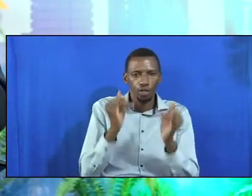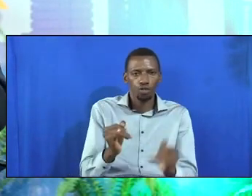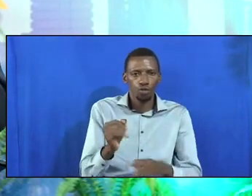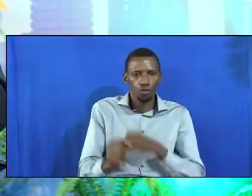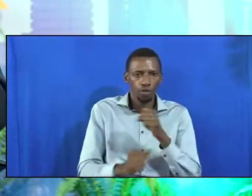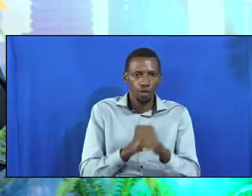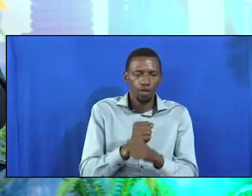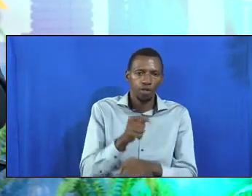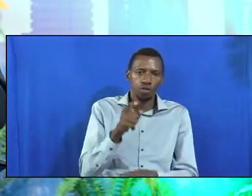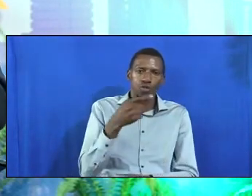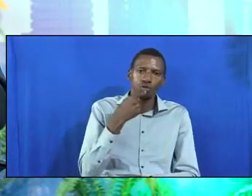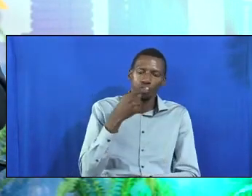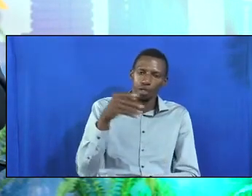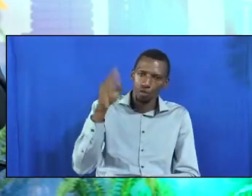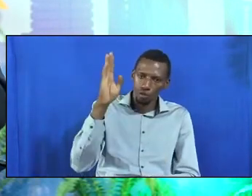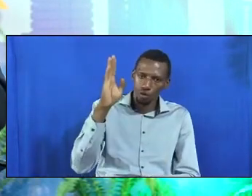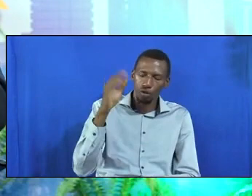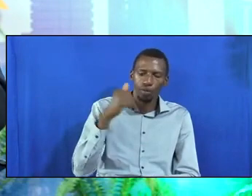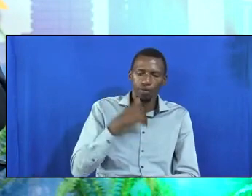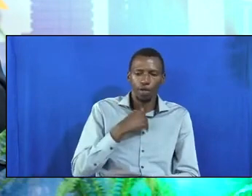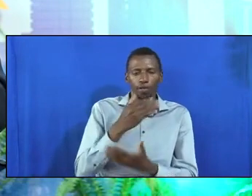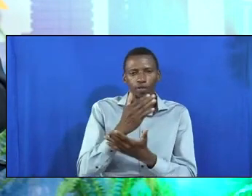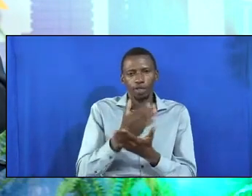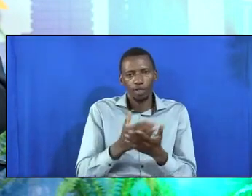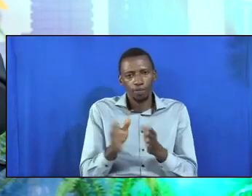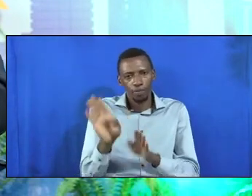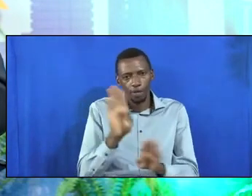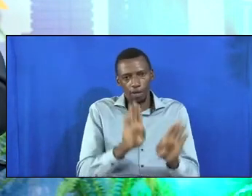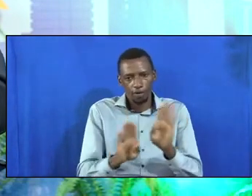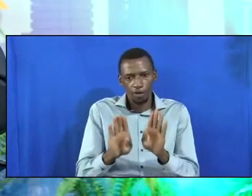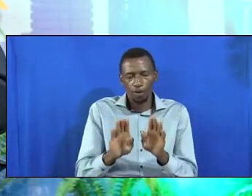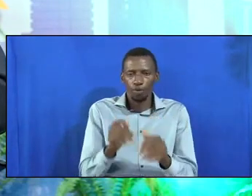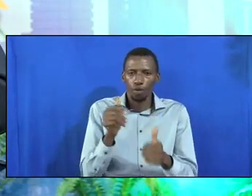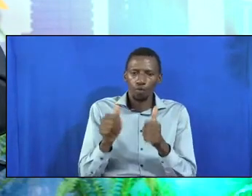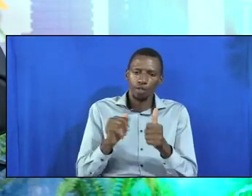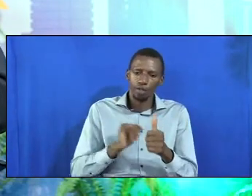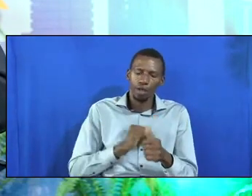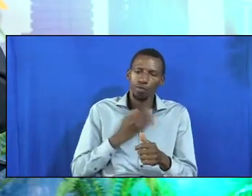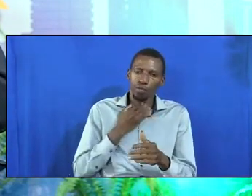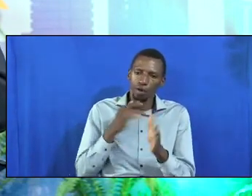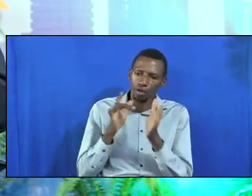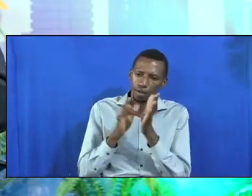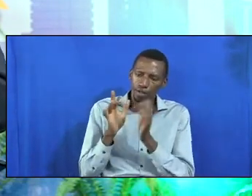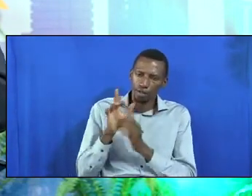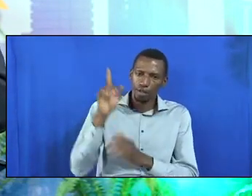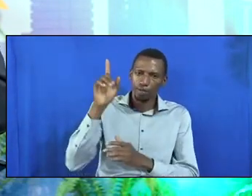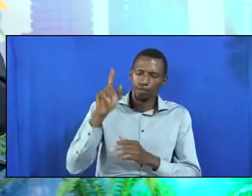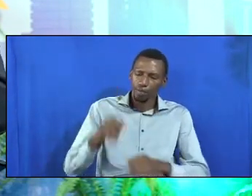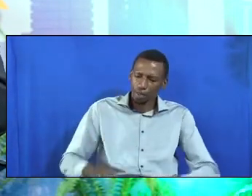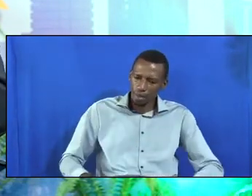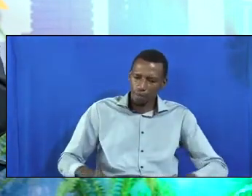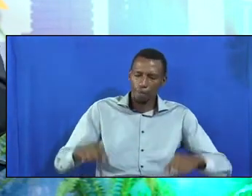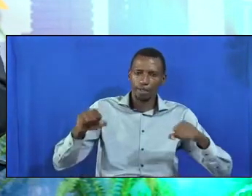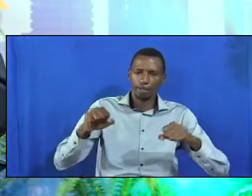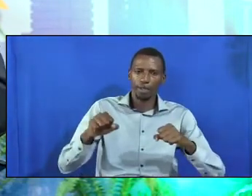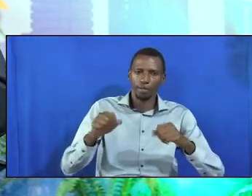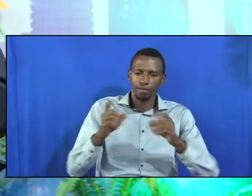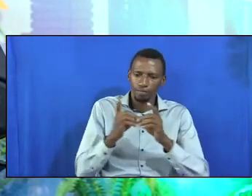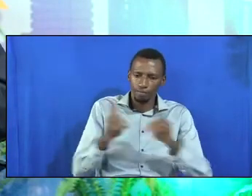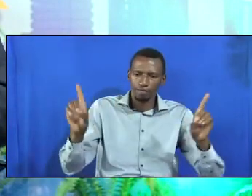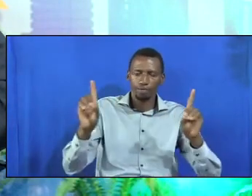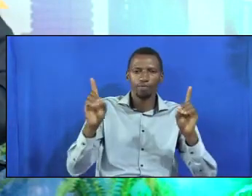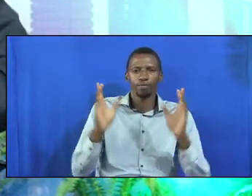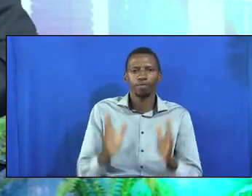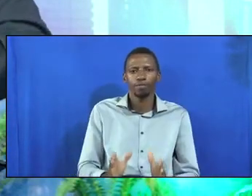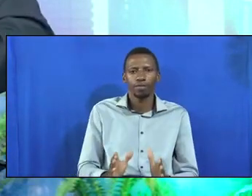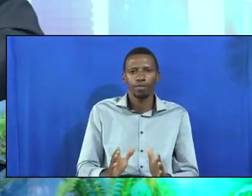are habits. I want Jesus, the master deliverer, to deliver me out of anything that is contrary to the will of